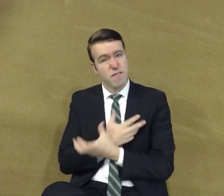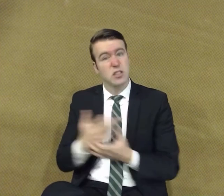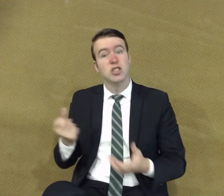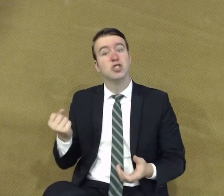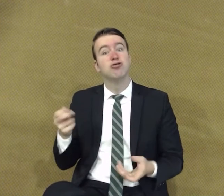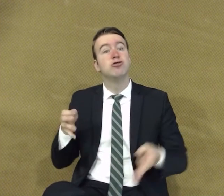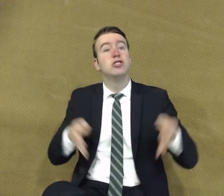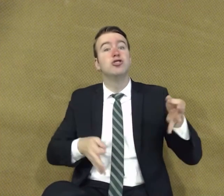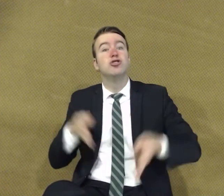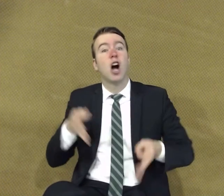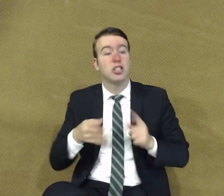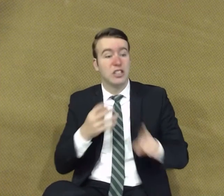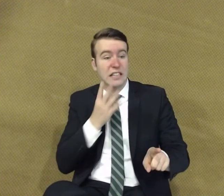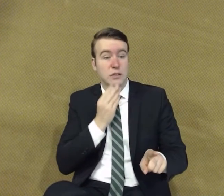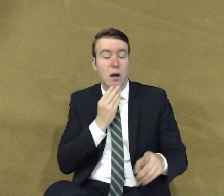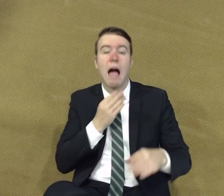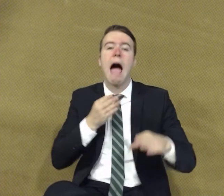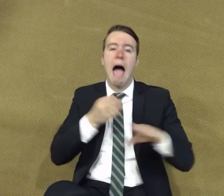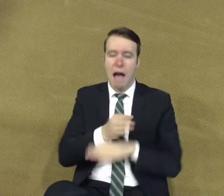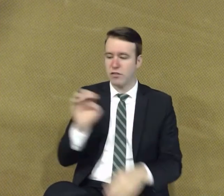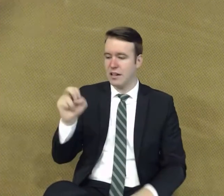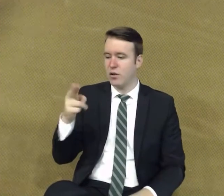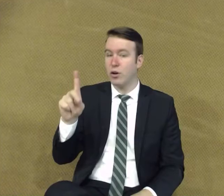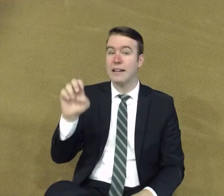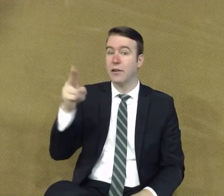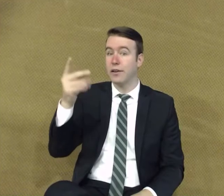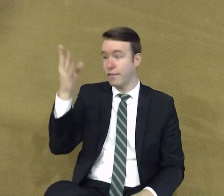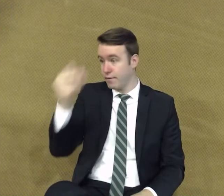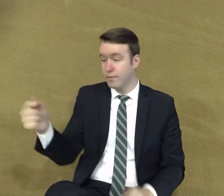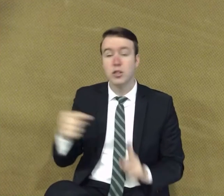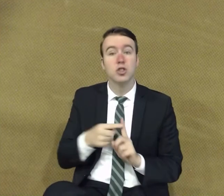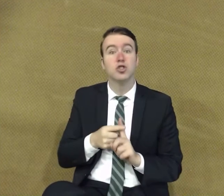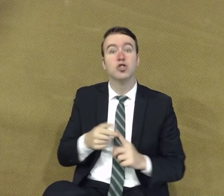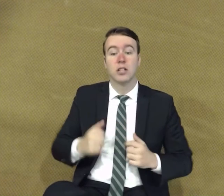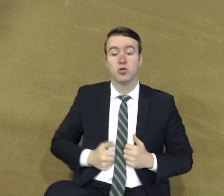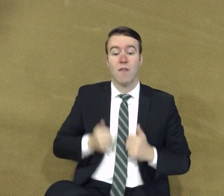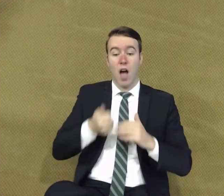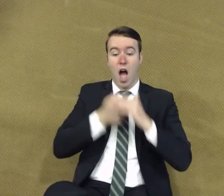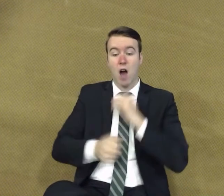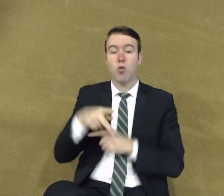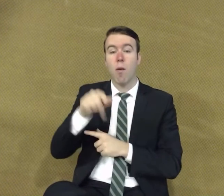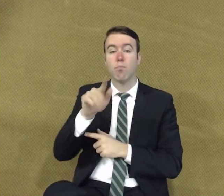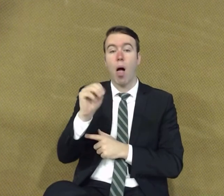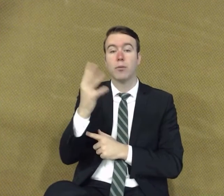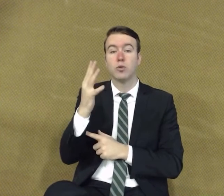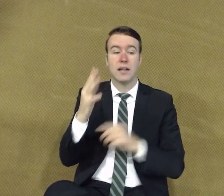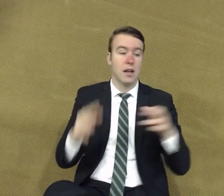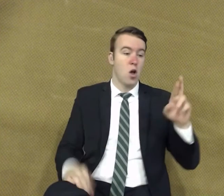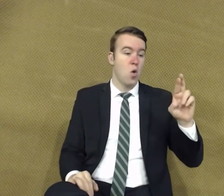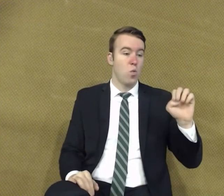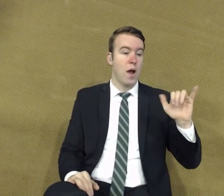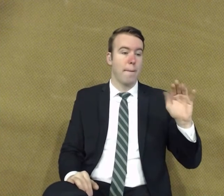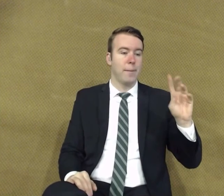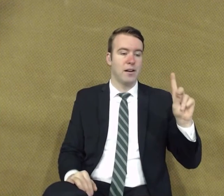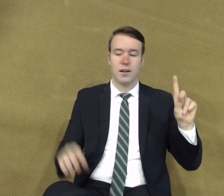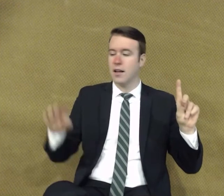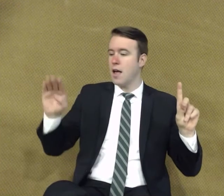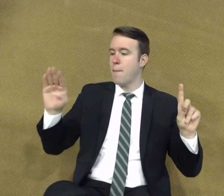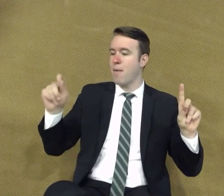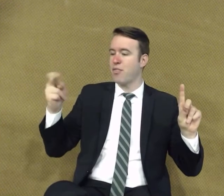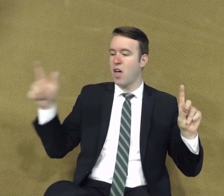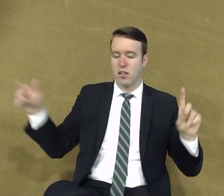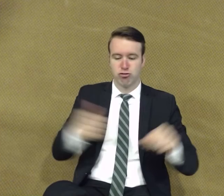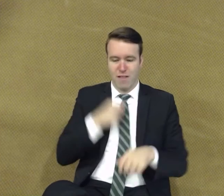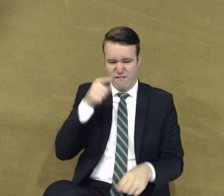judged Israel after Ehud. She dwelt under a palm tree between Ramah and Bethel. And in those days,